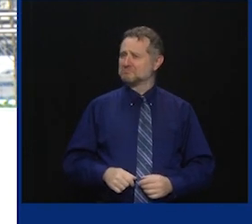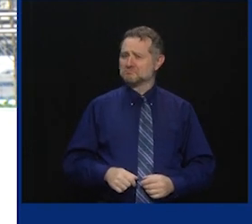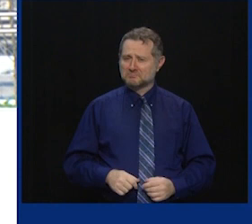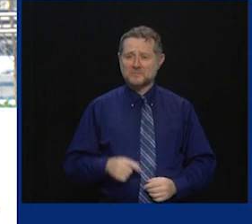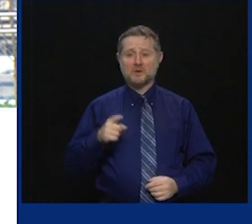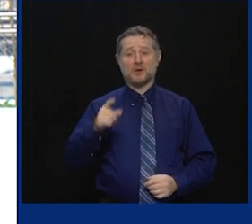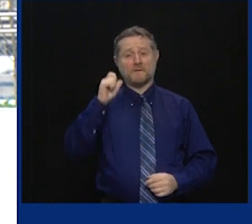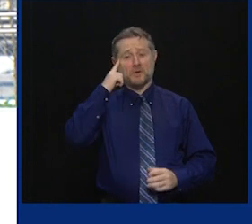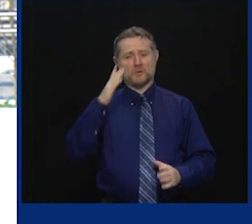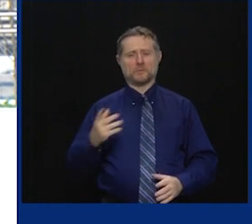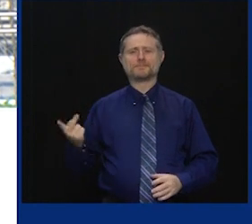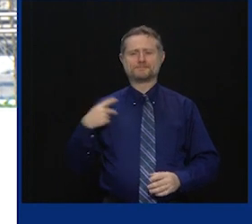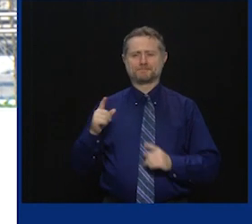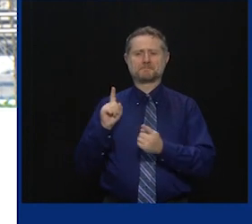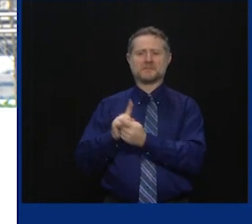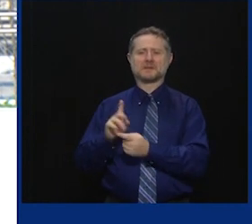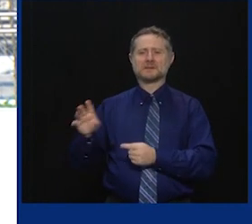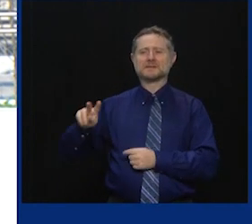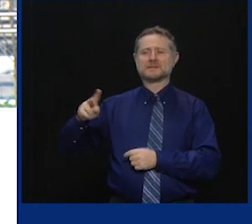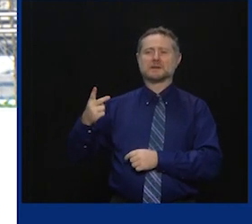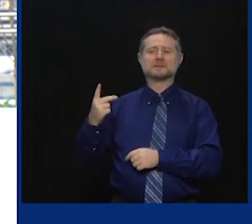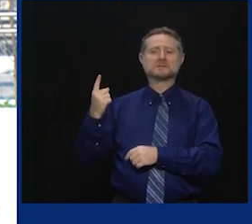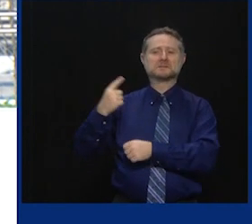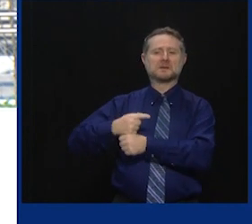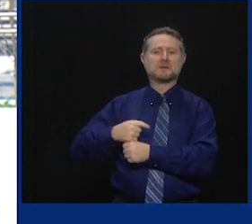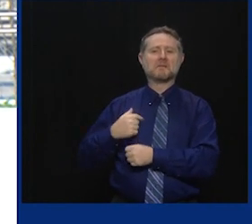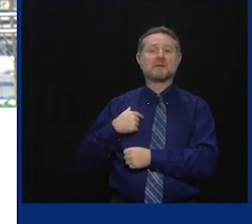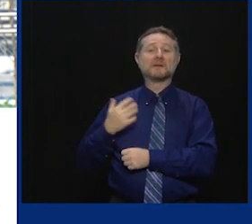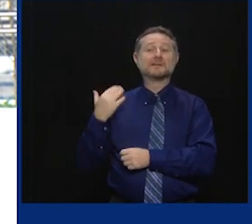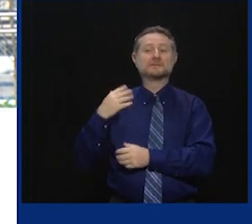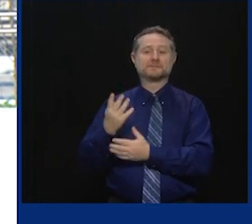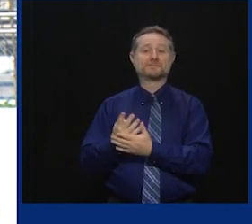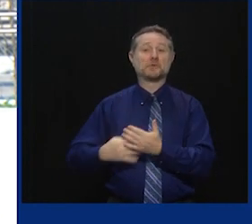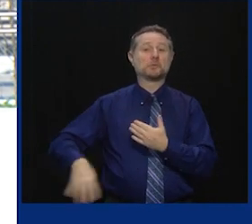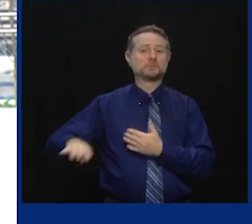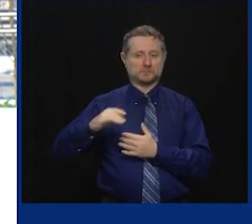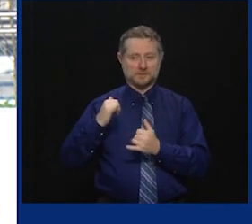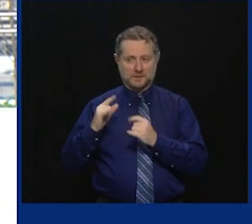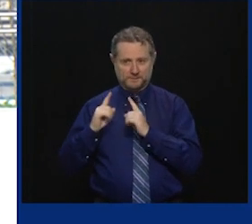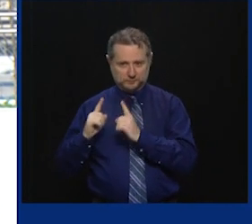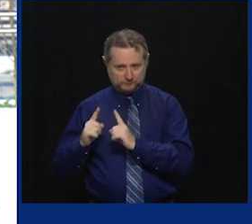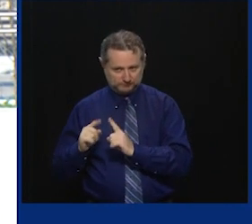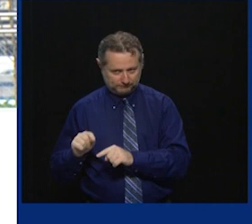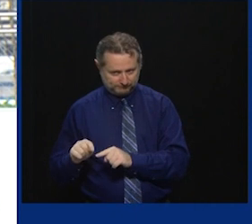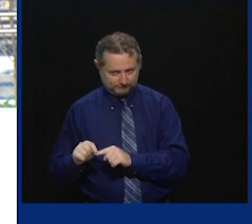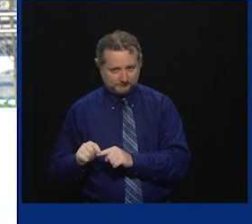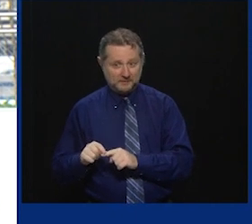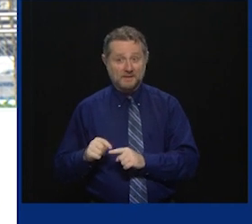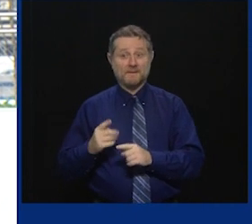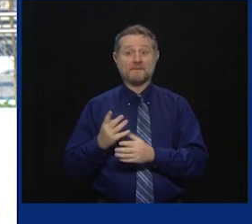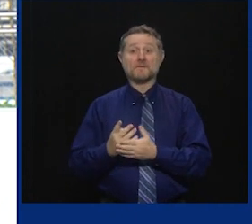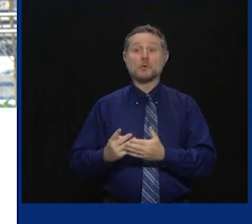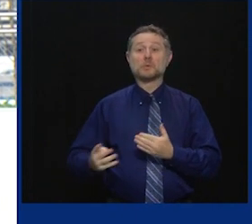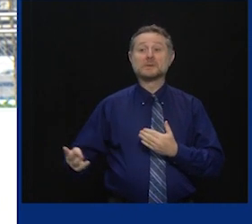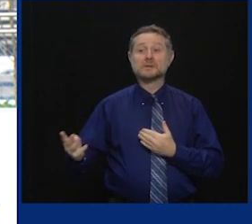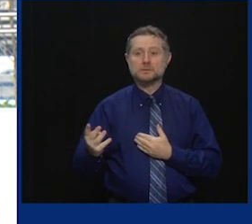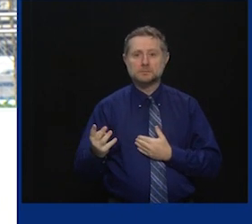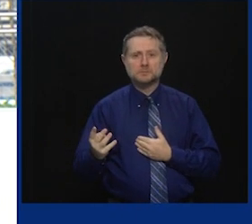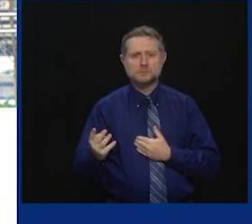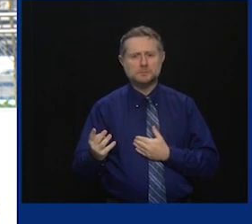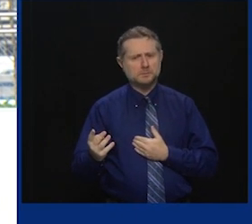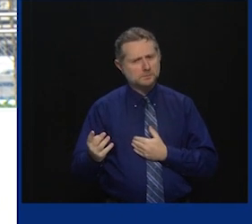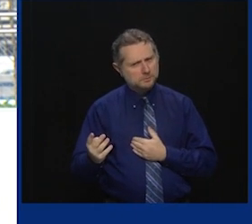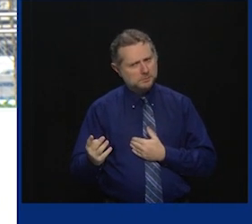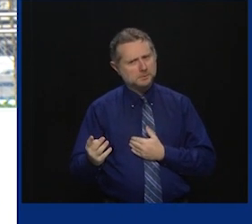on day 2, and 4 weeks later we're having this conversation, if 4 weeks are any indication of what this state is to